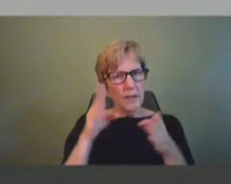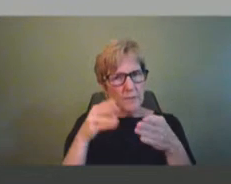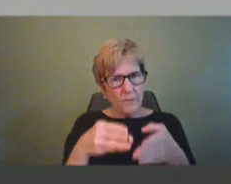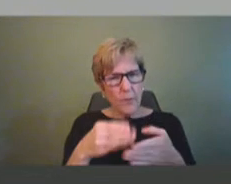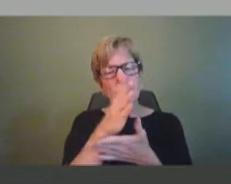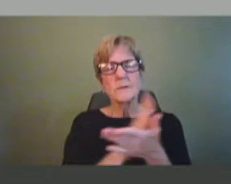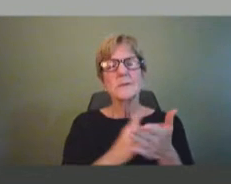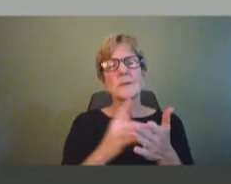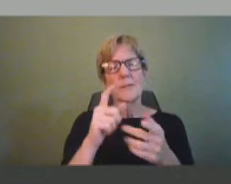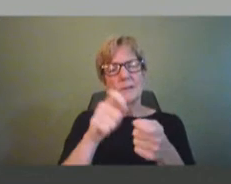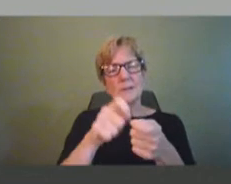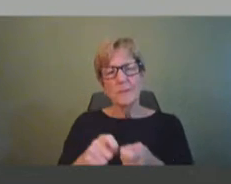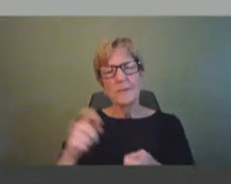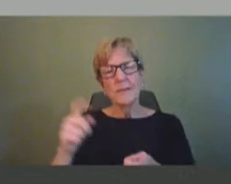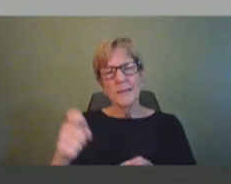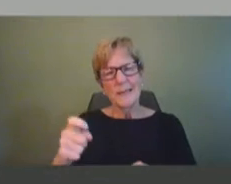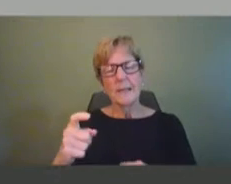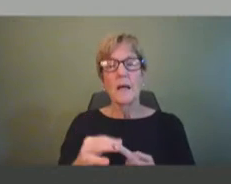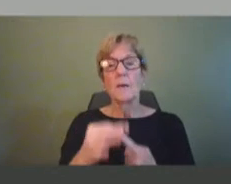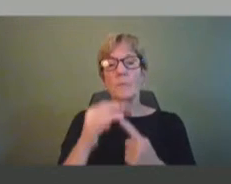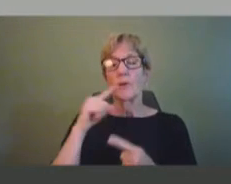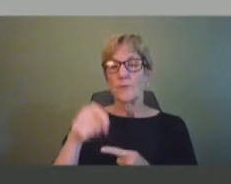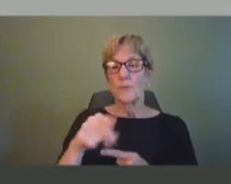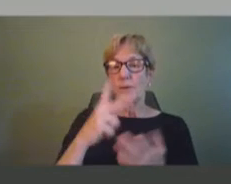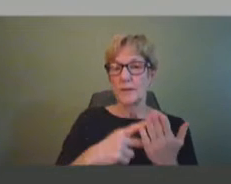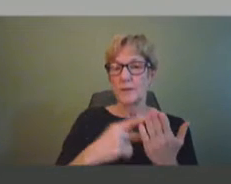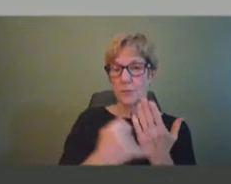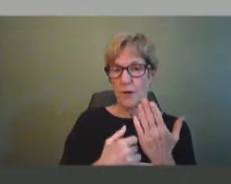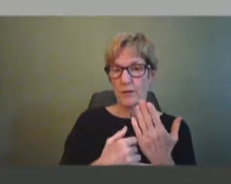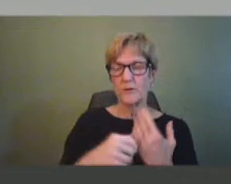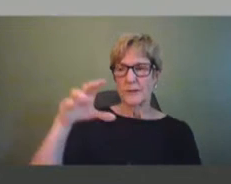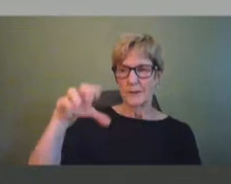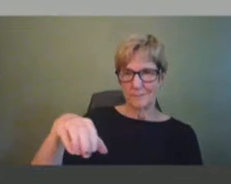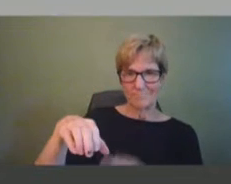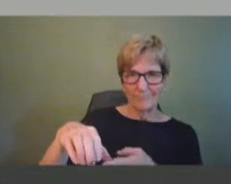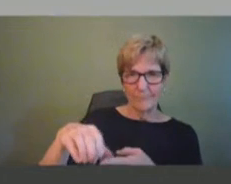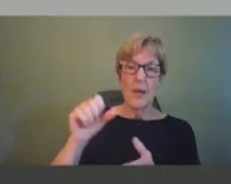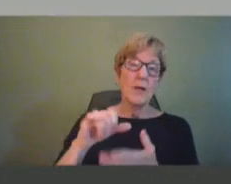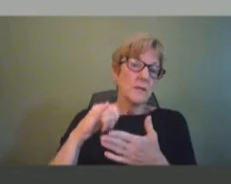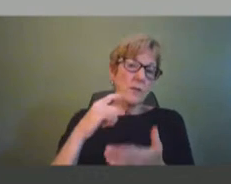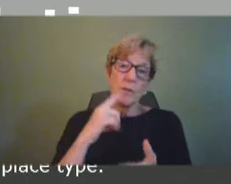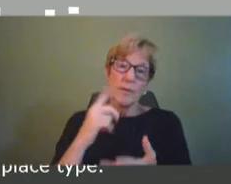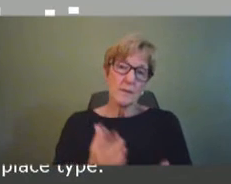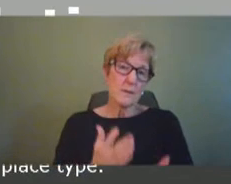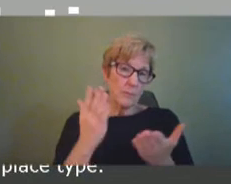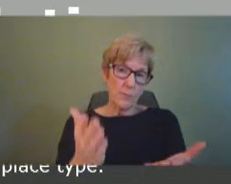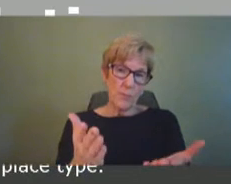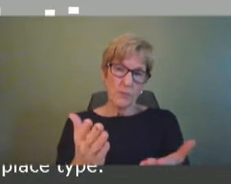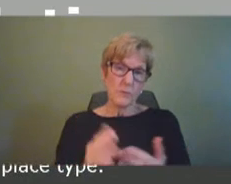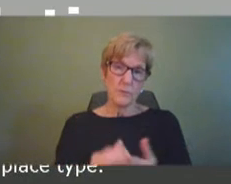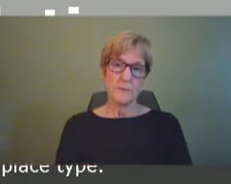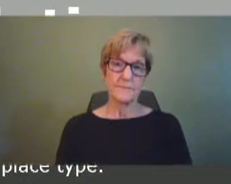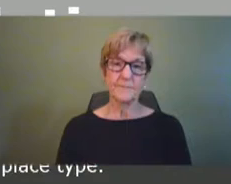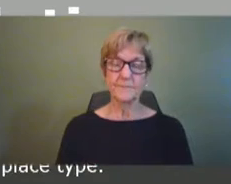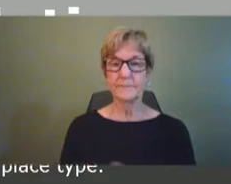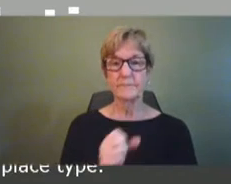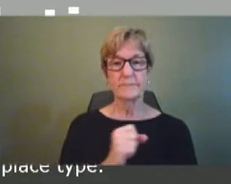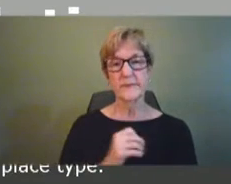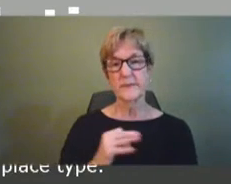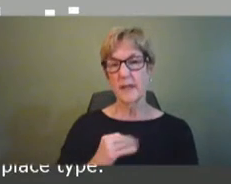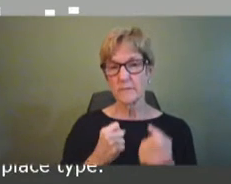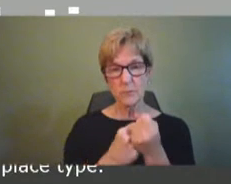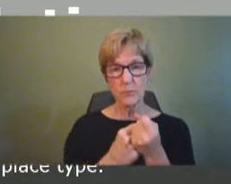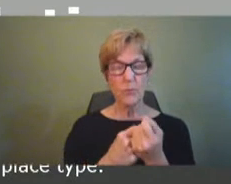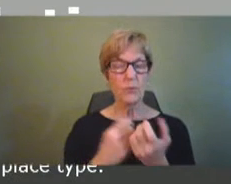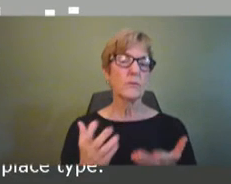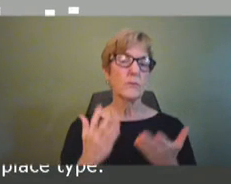needed particularly for this project at this location so that's the nature of the proposal uh staff is supportive uh we do recommend approval of the